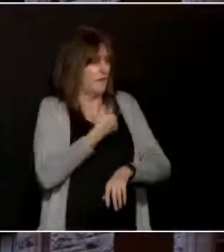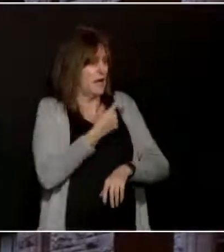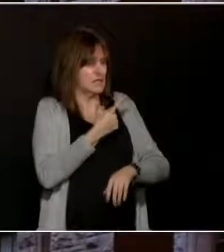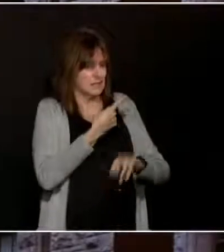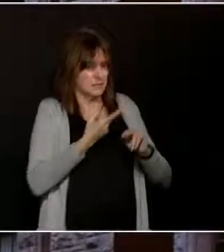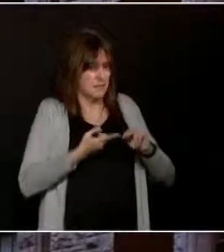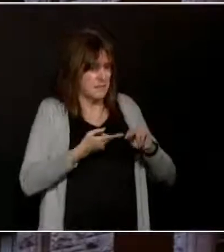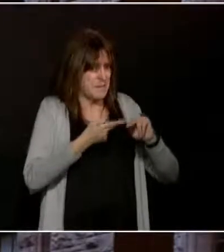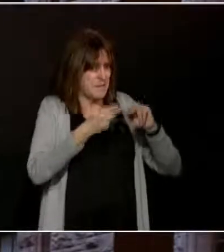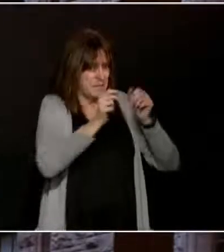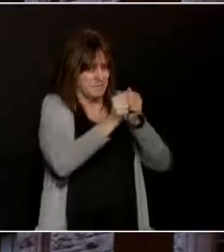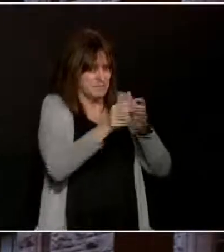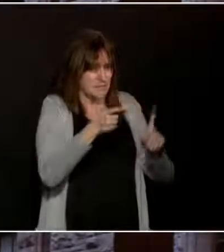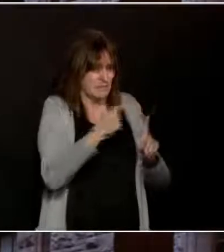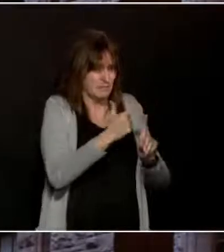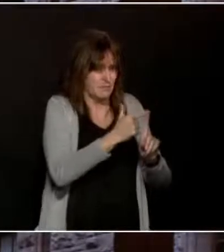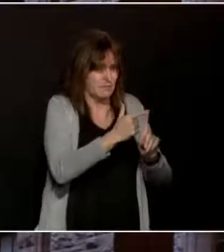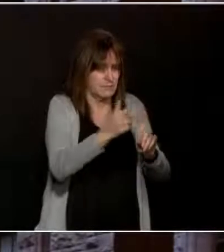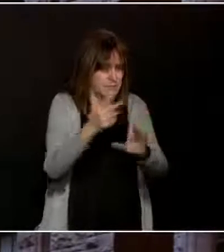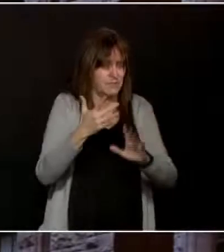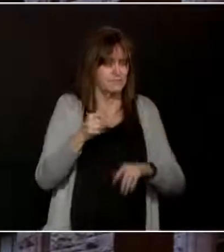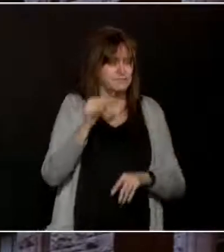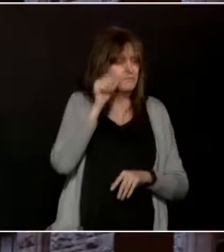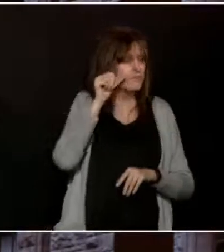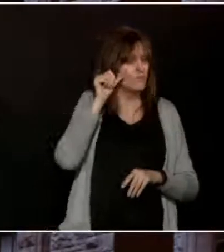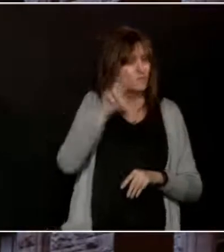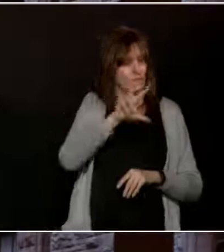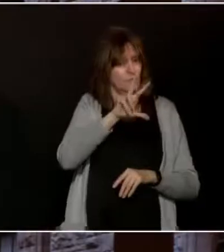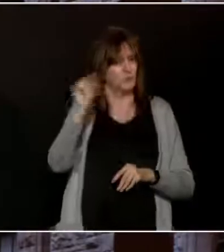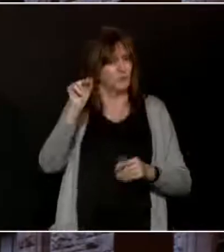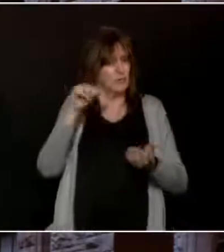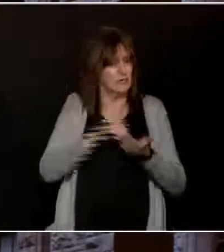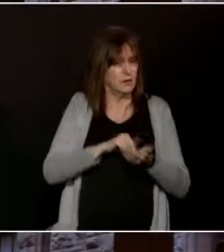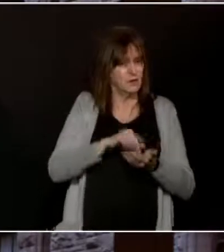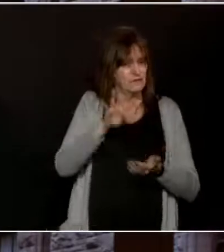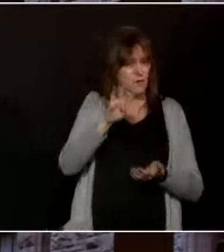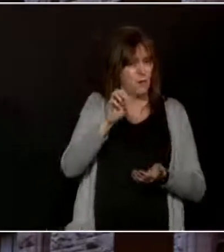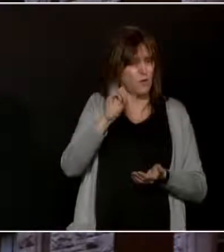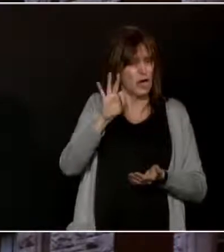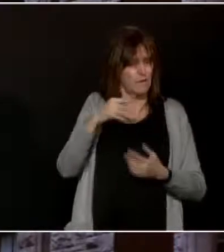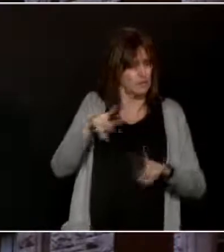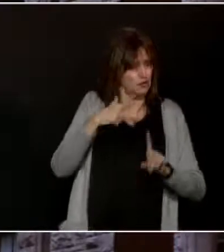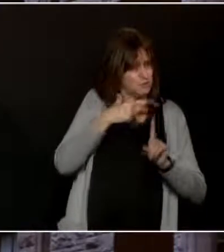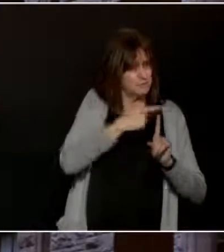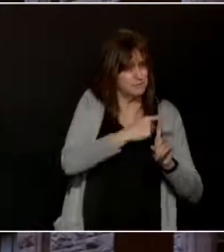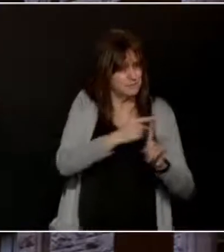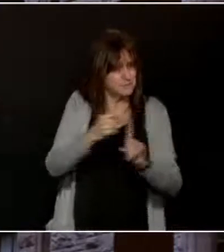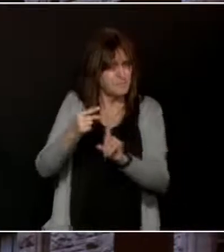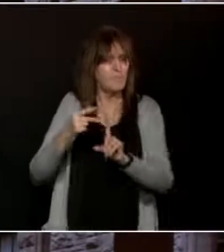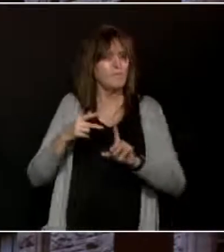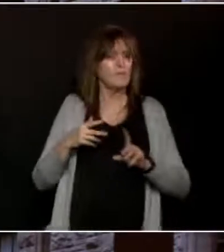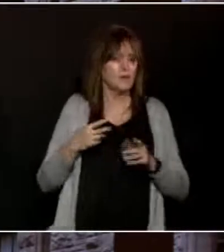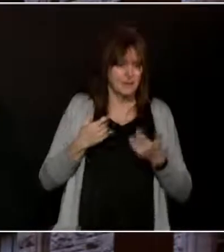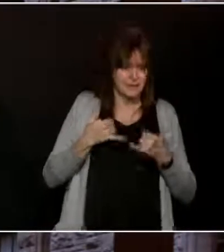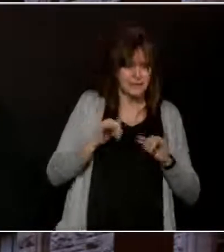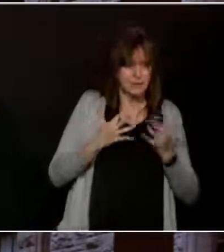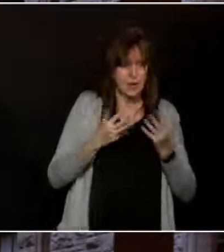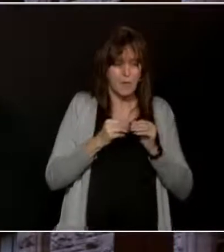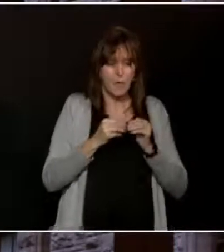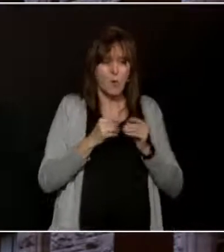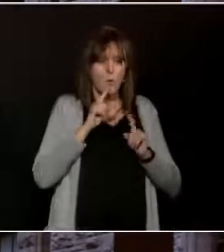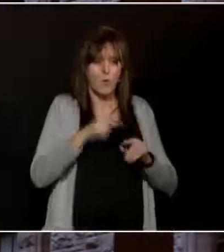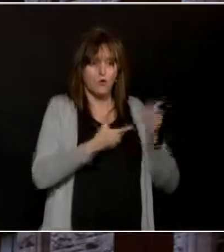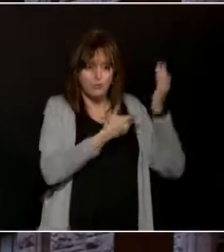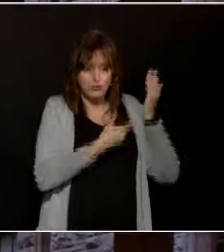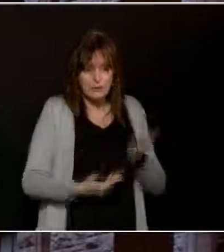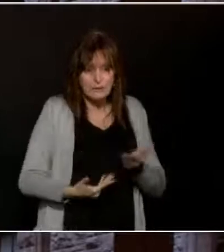yesterday 30,409 doses. We are still waiting for more volumes of vaccine to come in. And maybe Dr. O'Hara has some